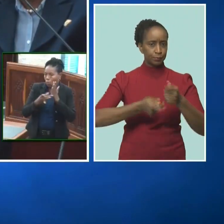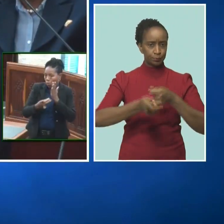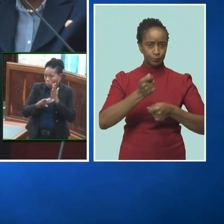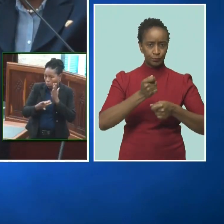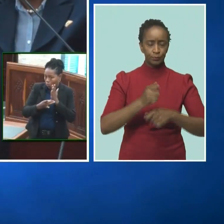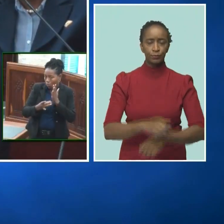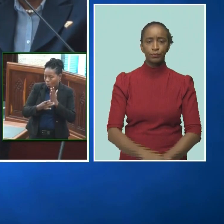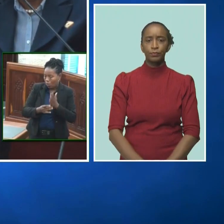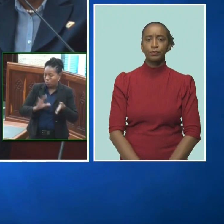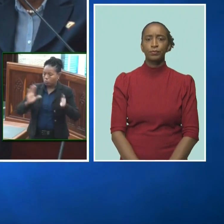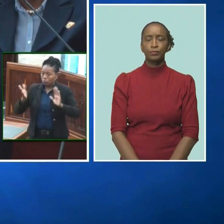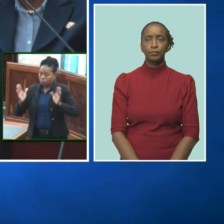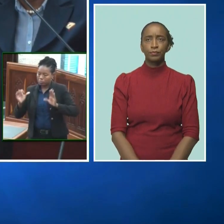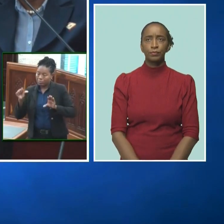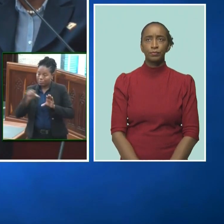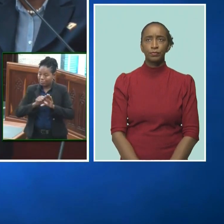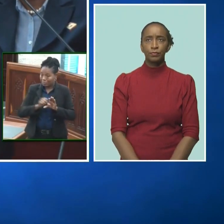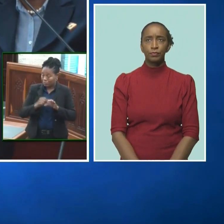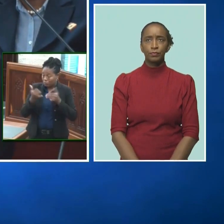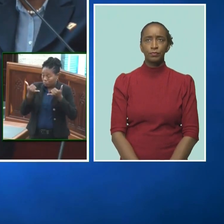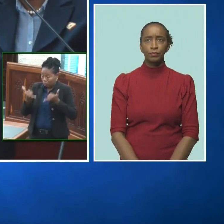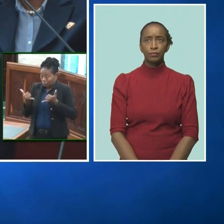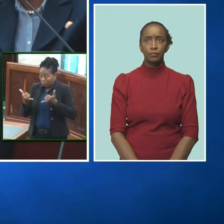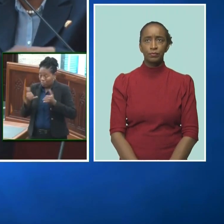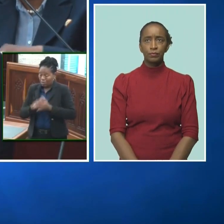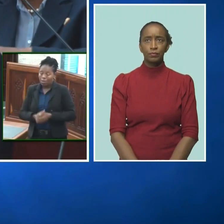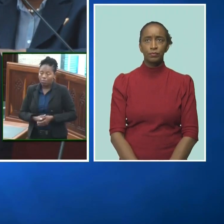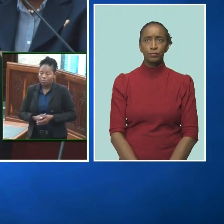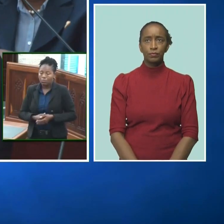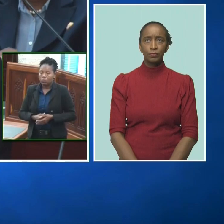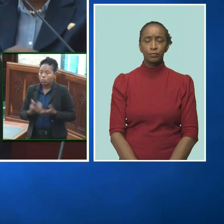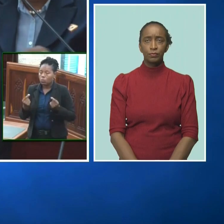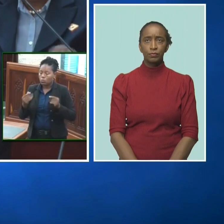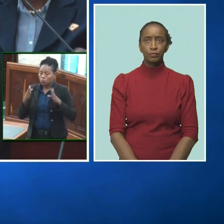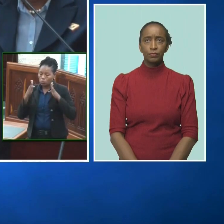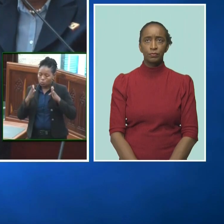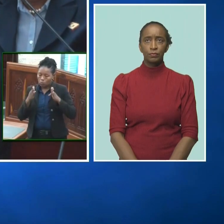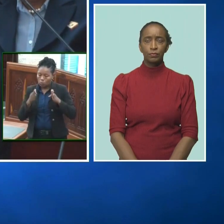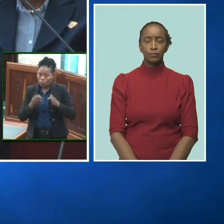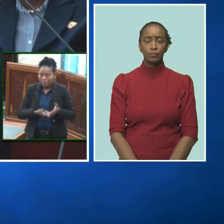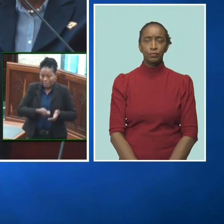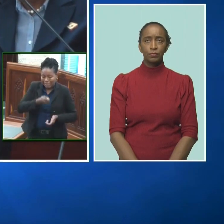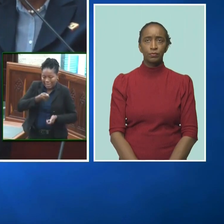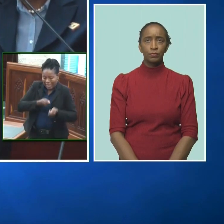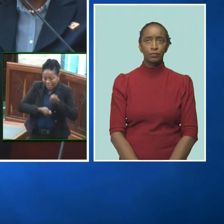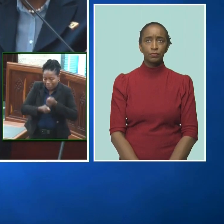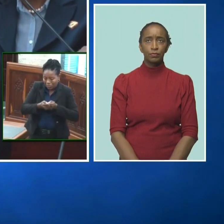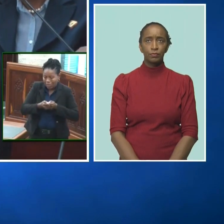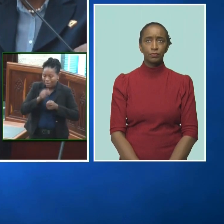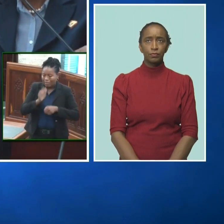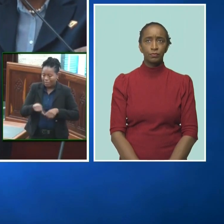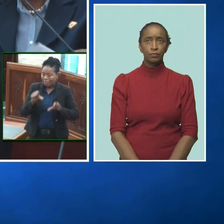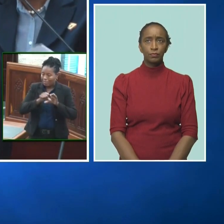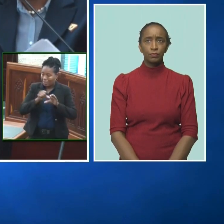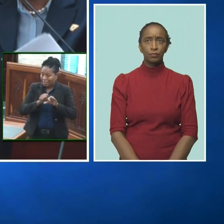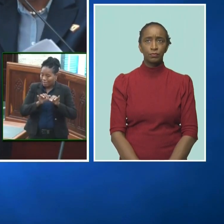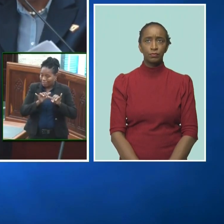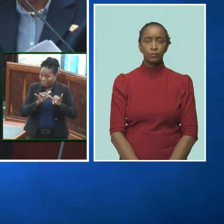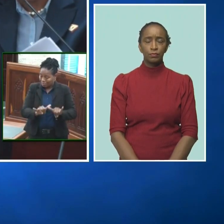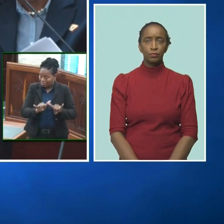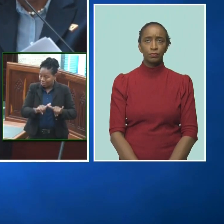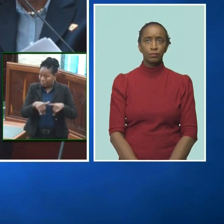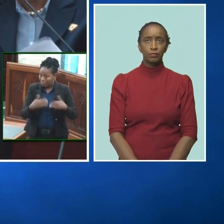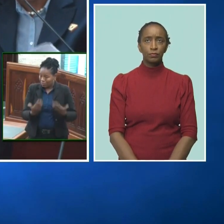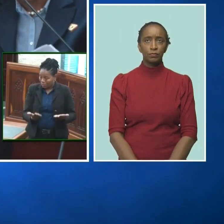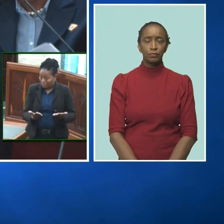potential for doing enhanced recovery, as Mr. Brown spoke to extract the remaining gas reserves